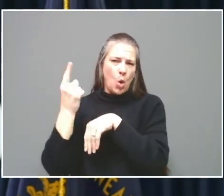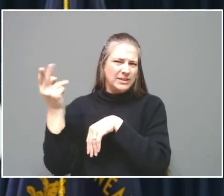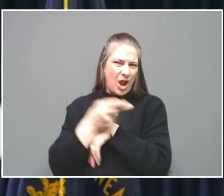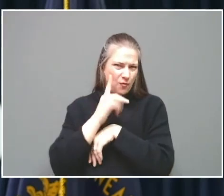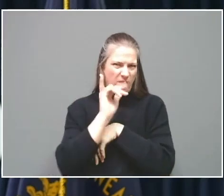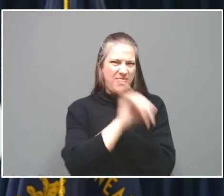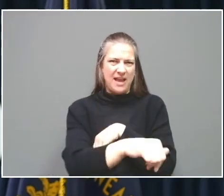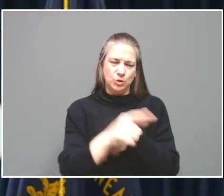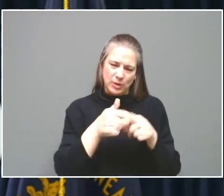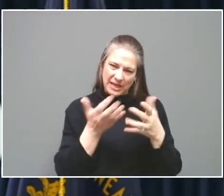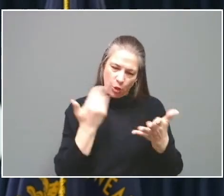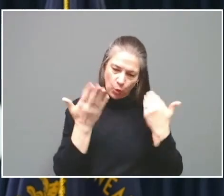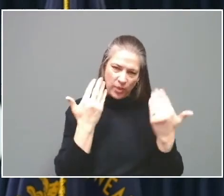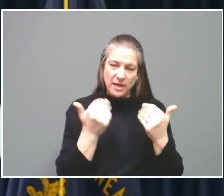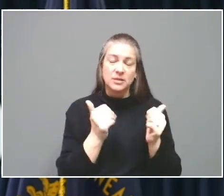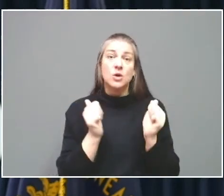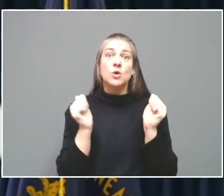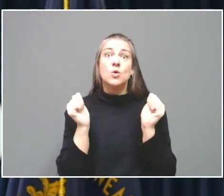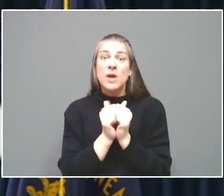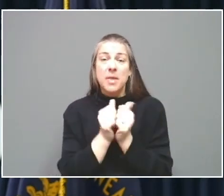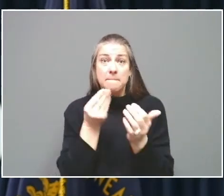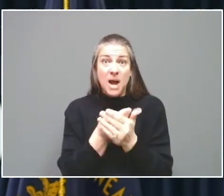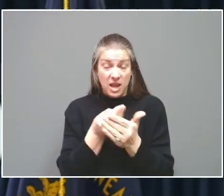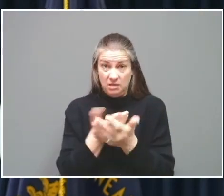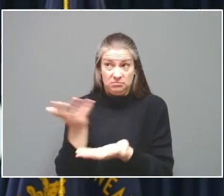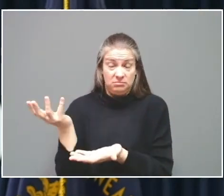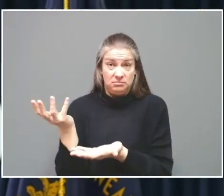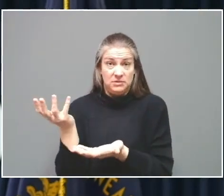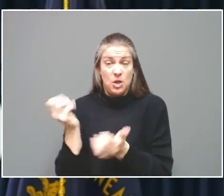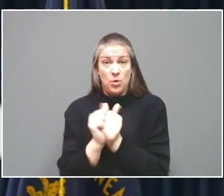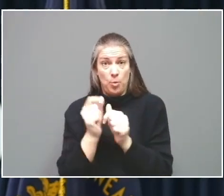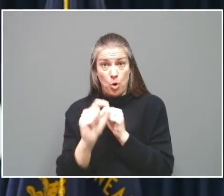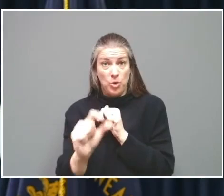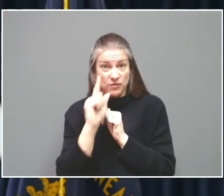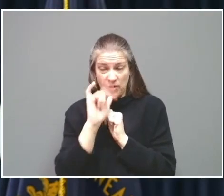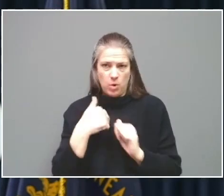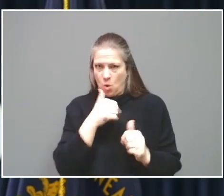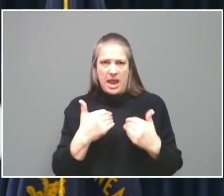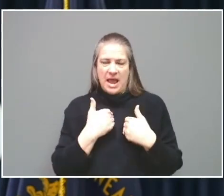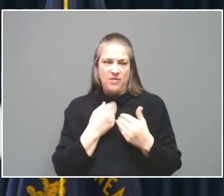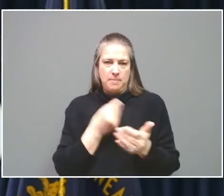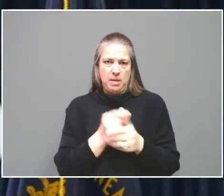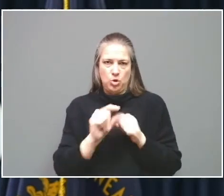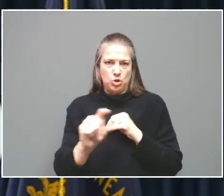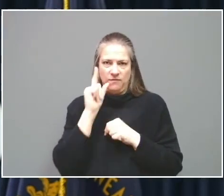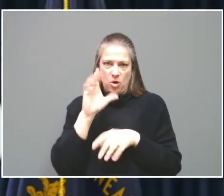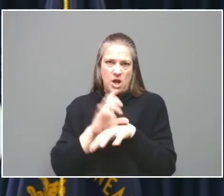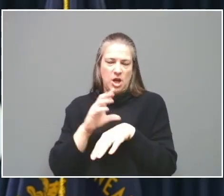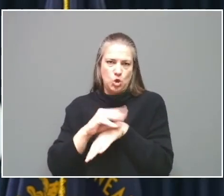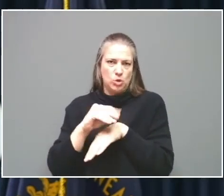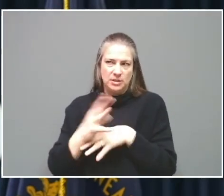through that with money provided in an appropriation to do that. We don't have that here. Personnel cabinet has